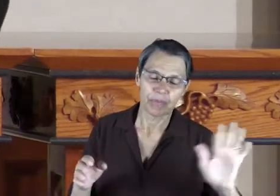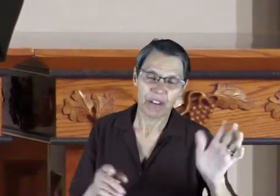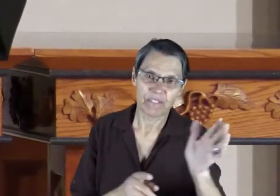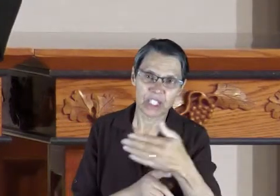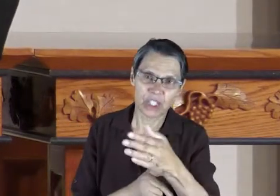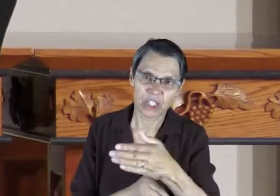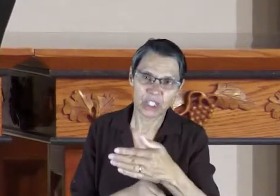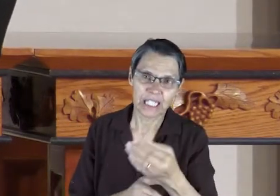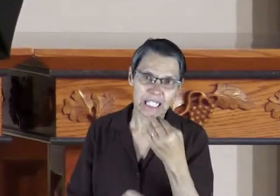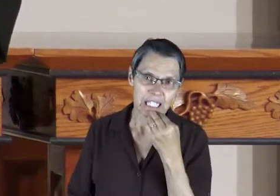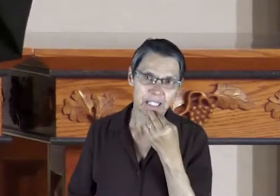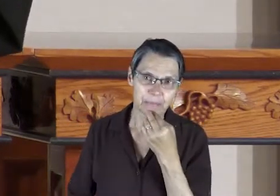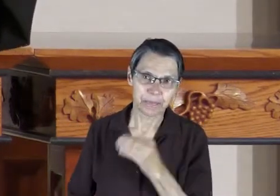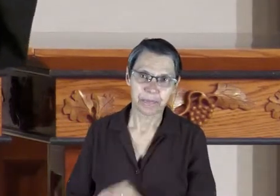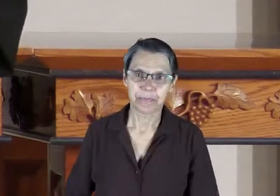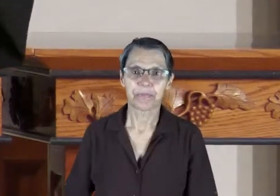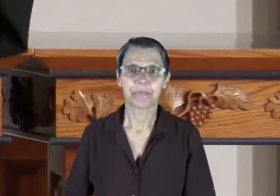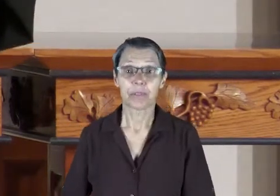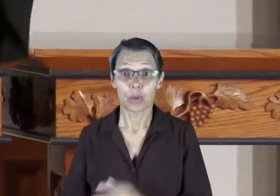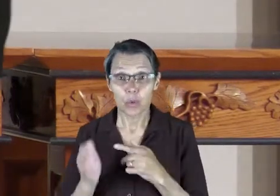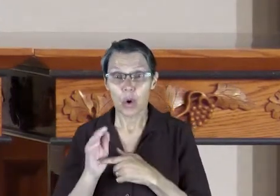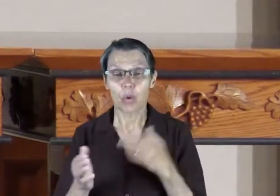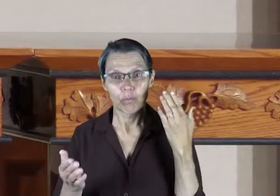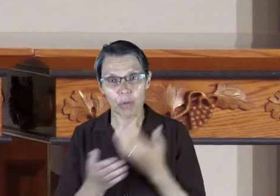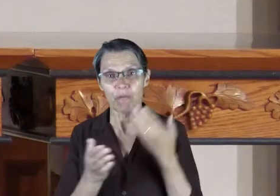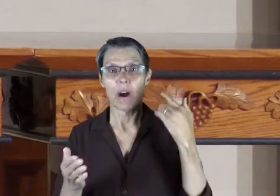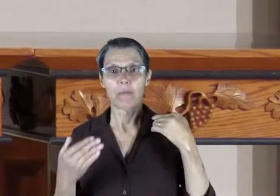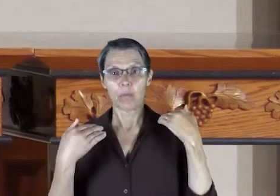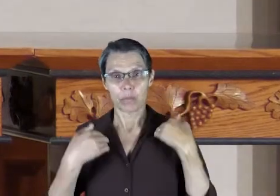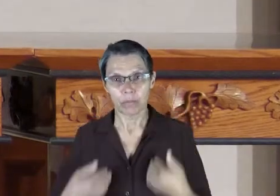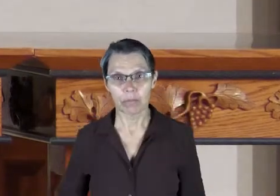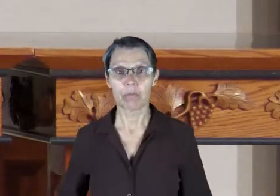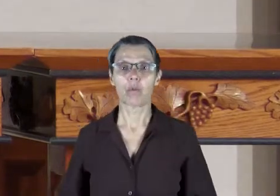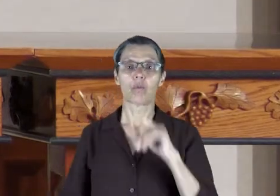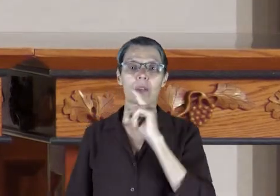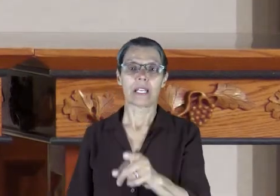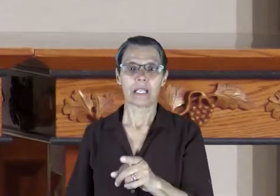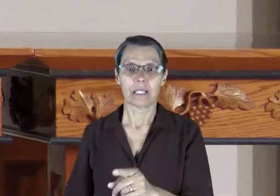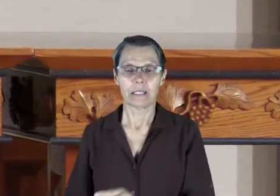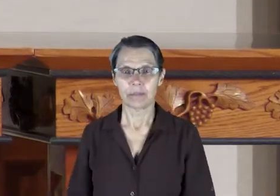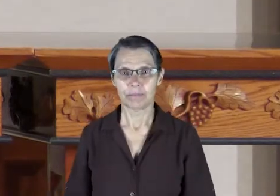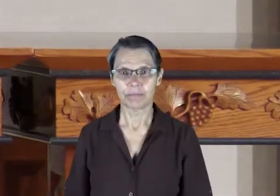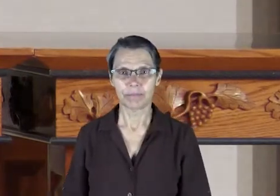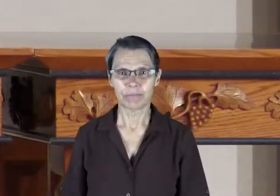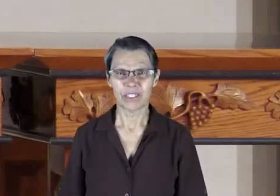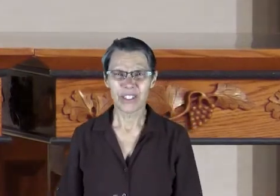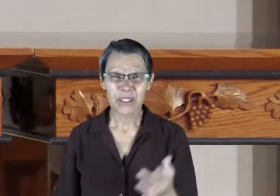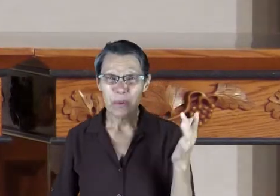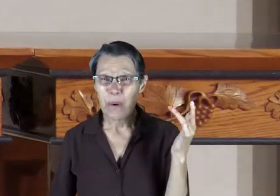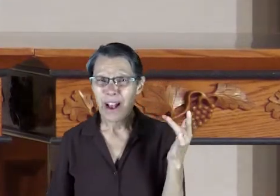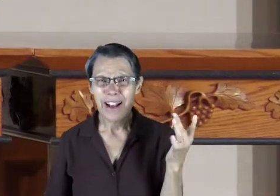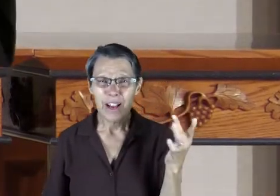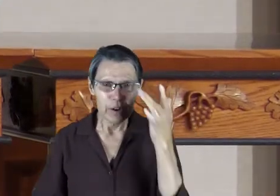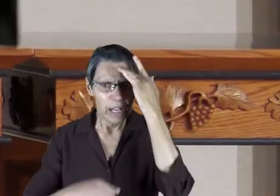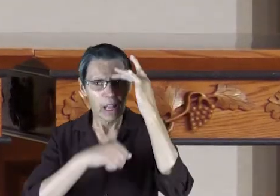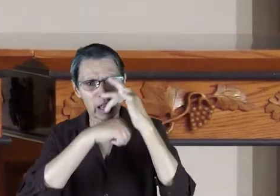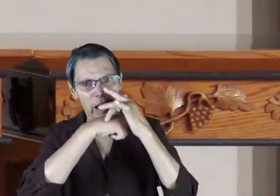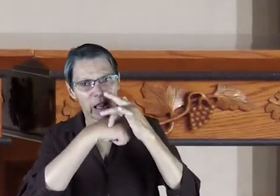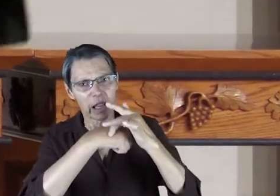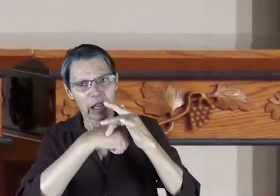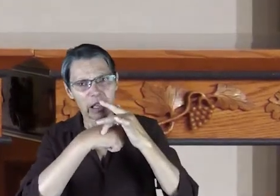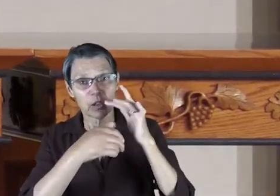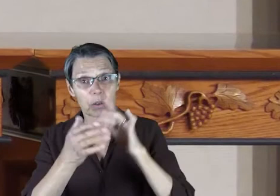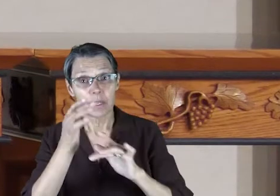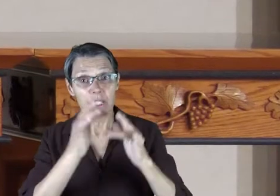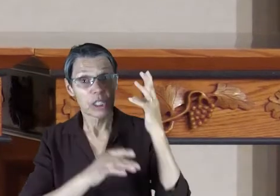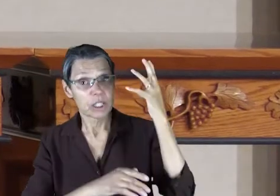see, why are we stuck on this idea that on this day of ascension, when Jesus disappears